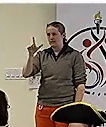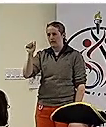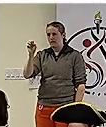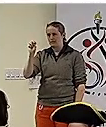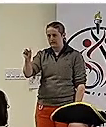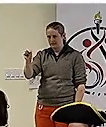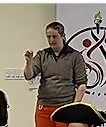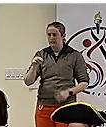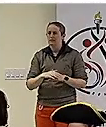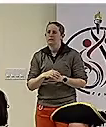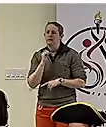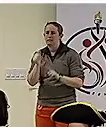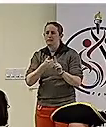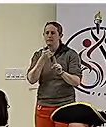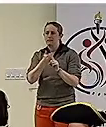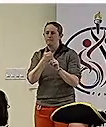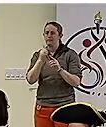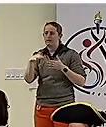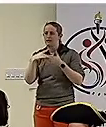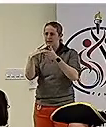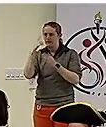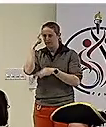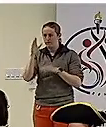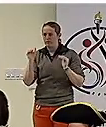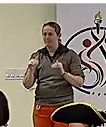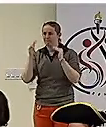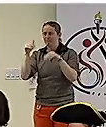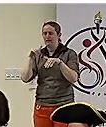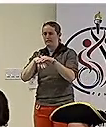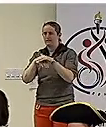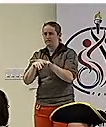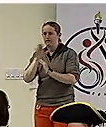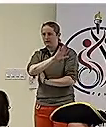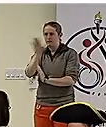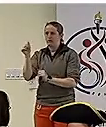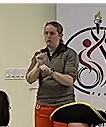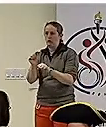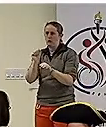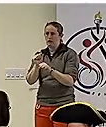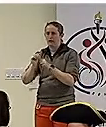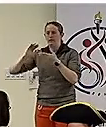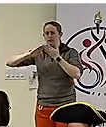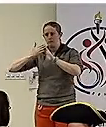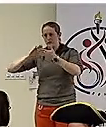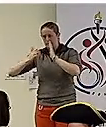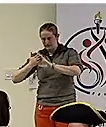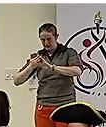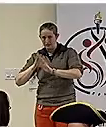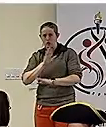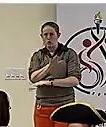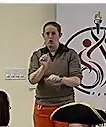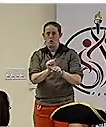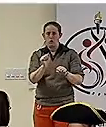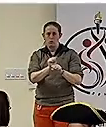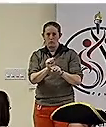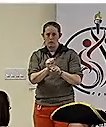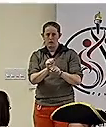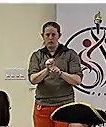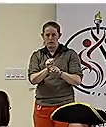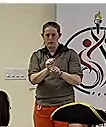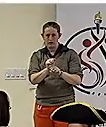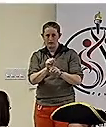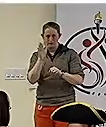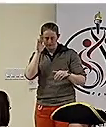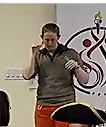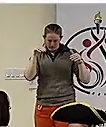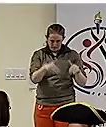Melanson is a leader in advancing accessibility across workplaces and communities. While her work is not driven by a formal mandate,